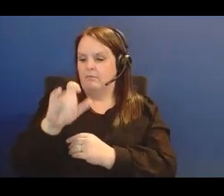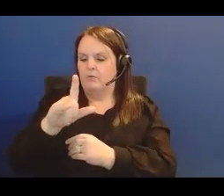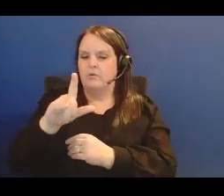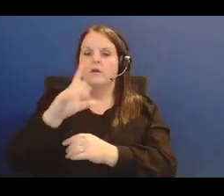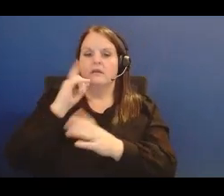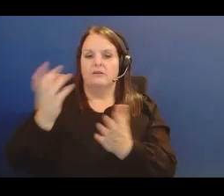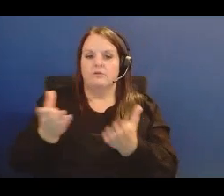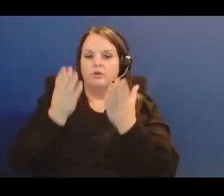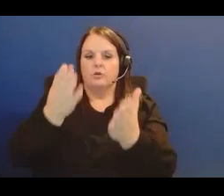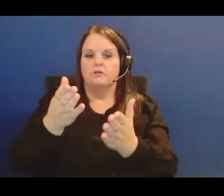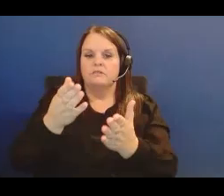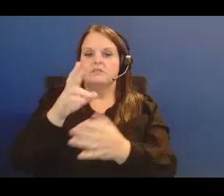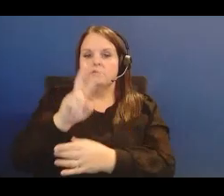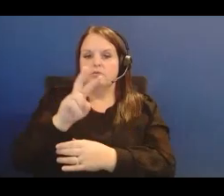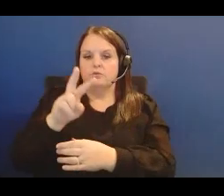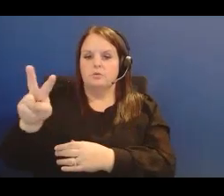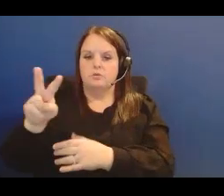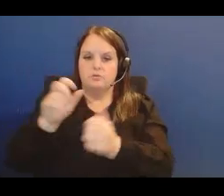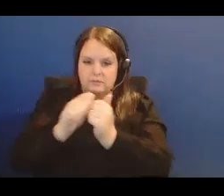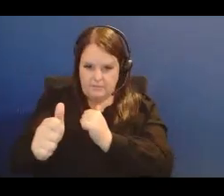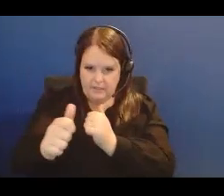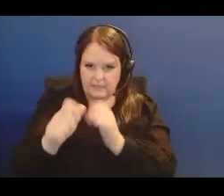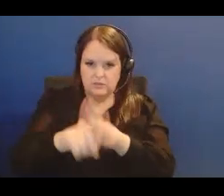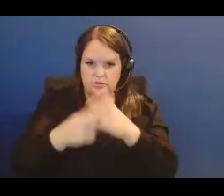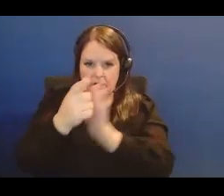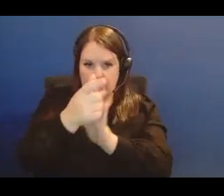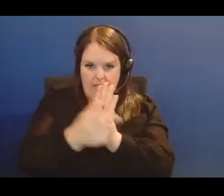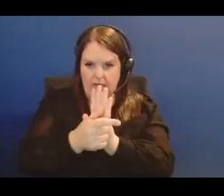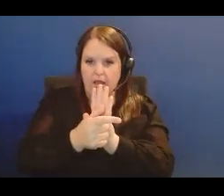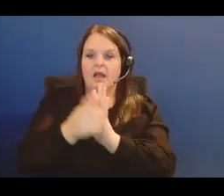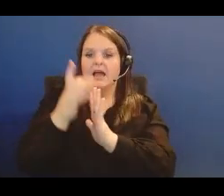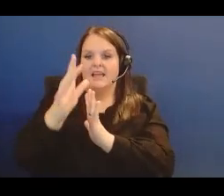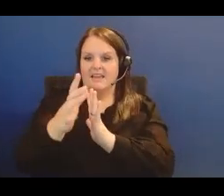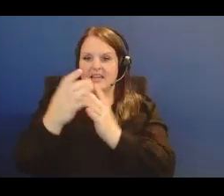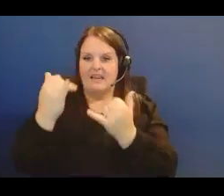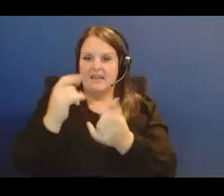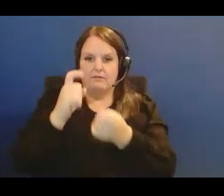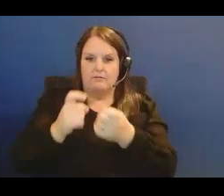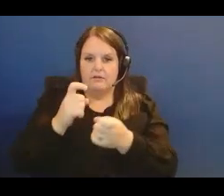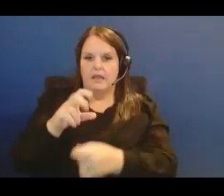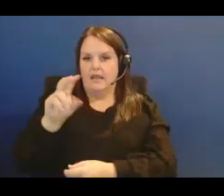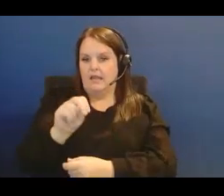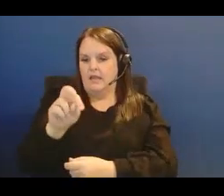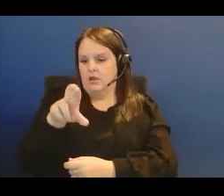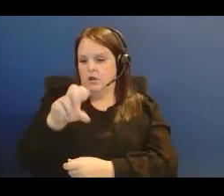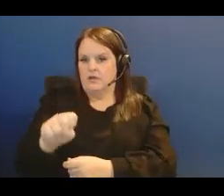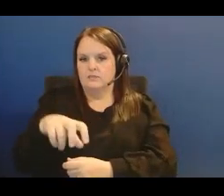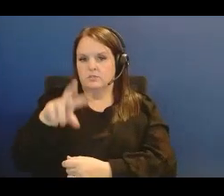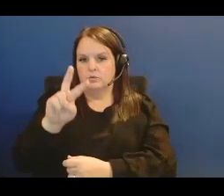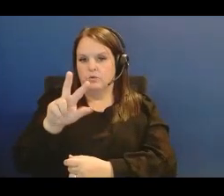passed and enacted into law. And that legislation is now codified as NRS